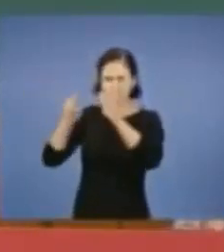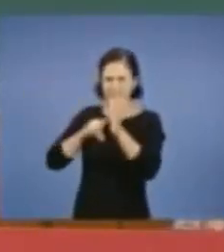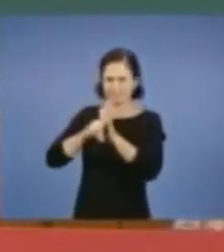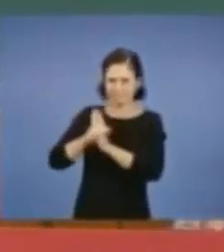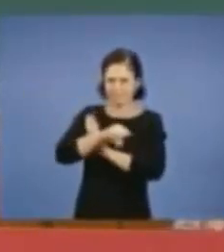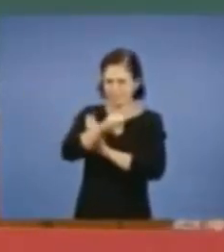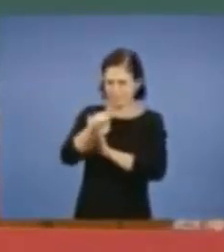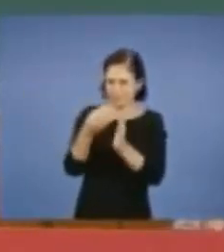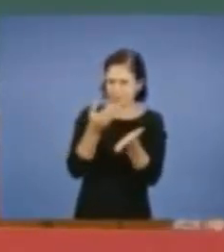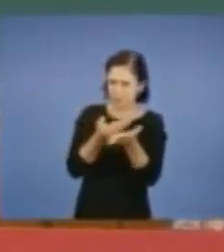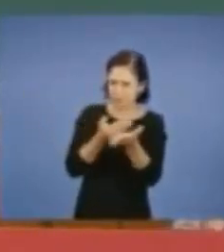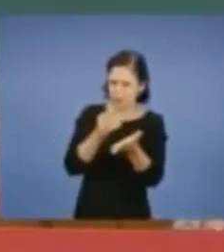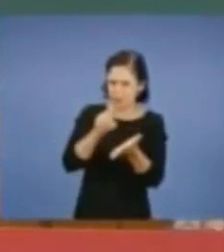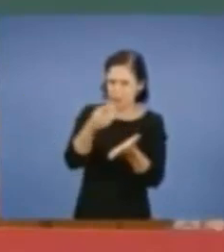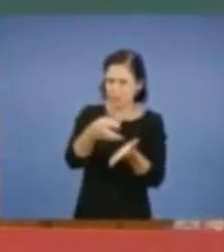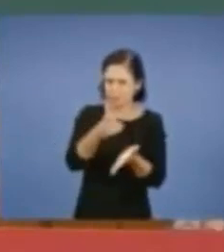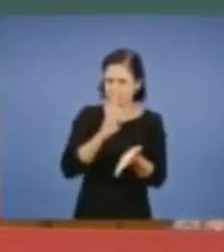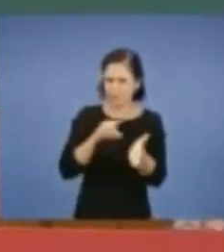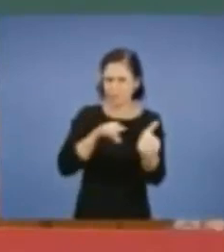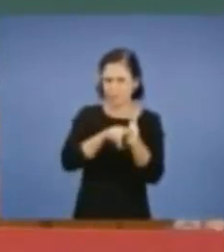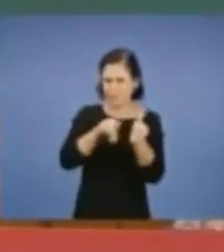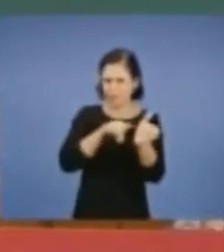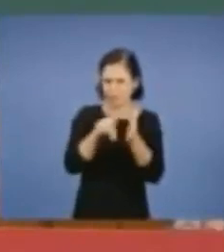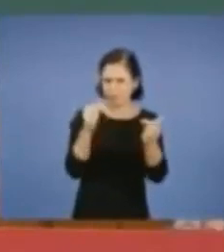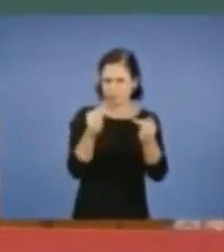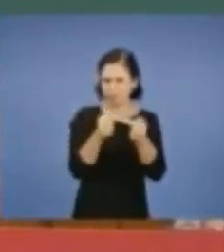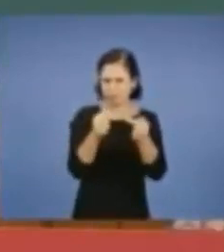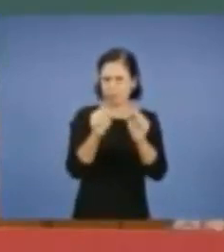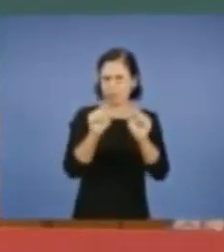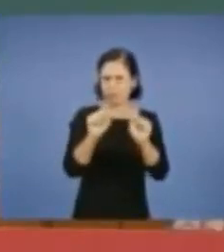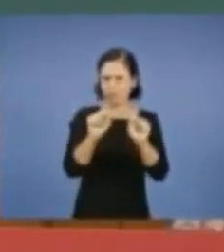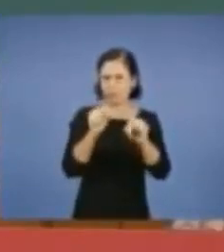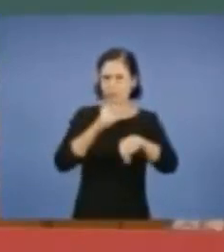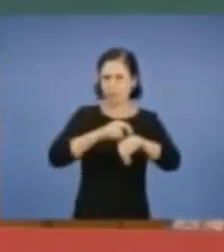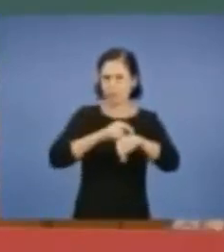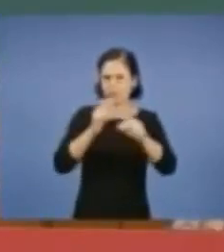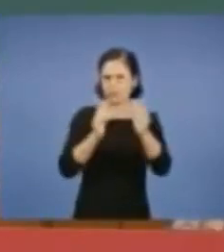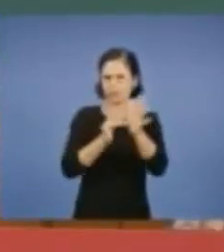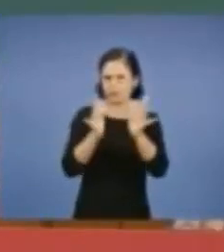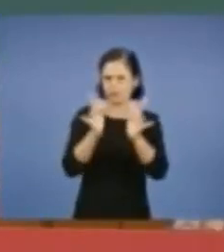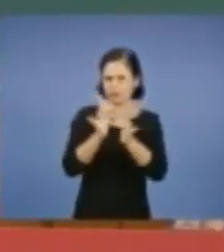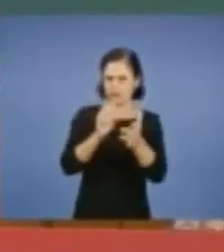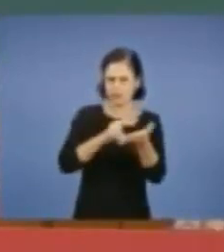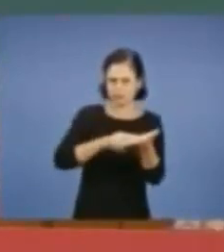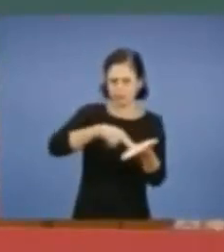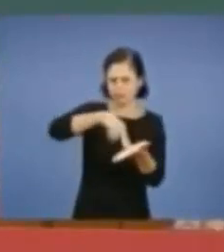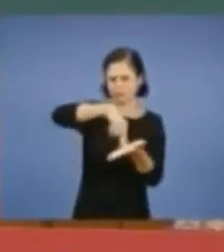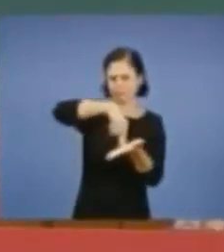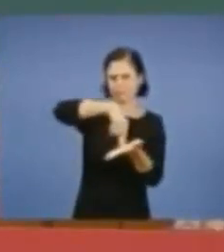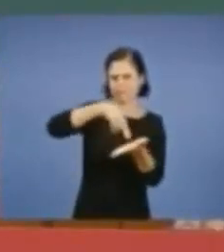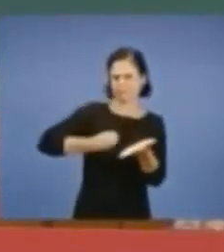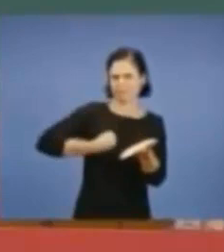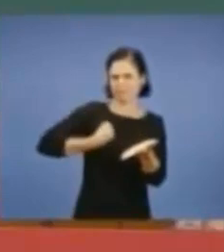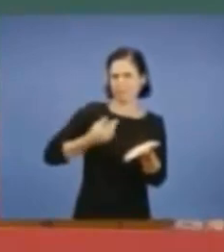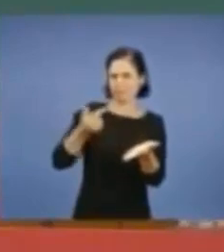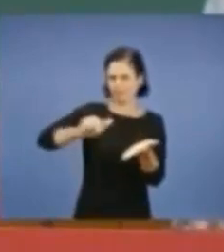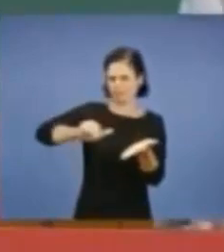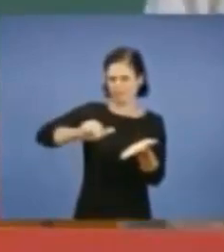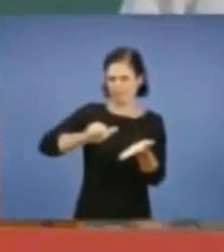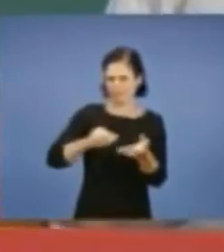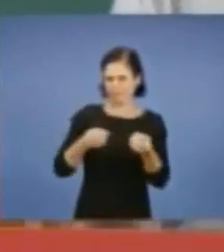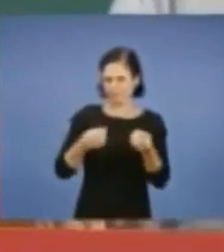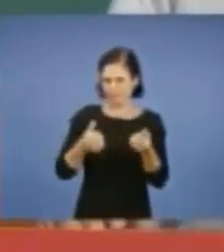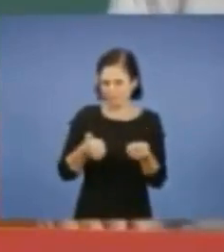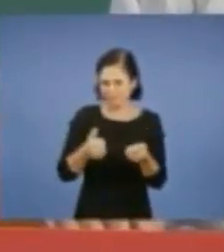We're going to give the questions to your brother, and these questions are related to the resurrection of the